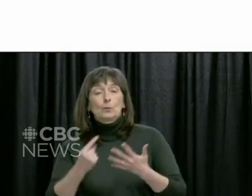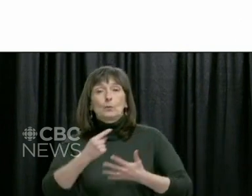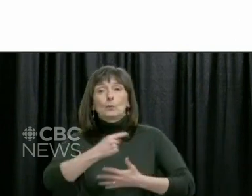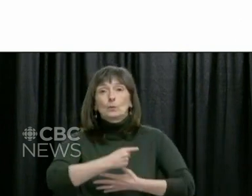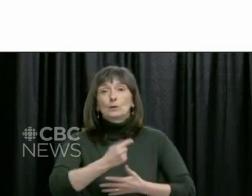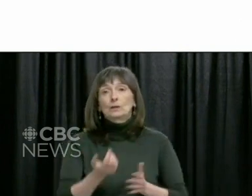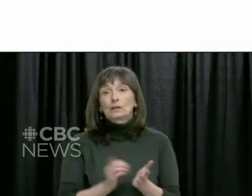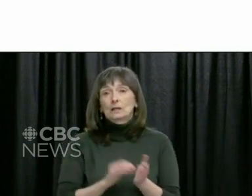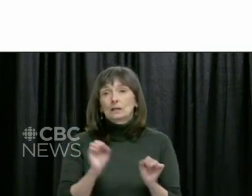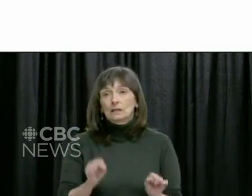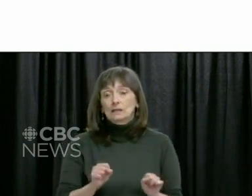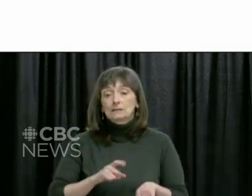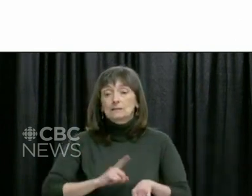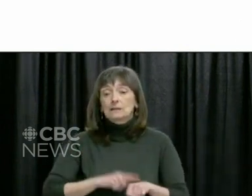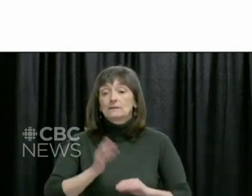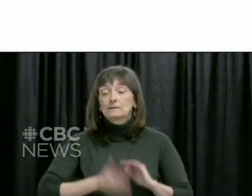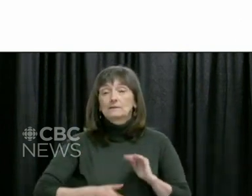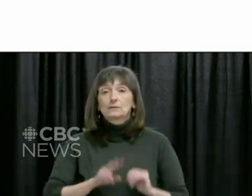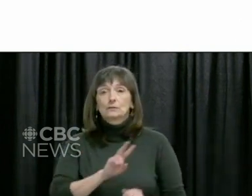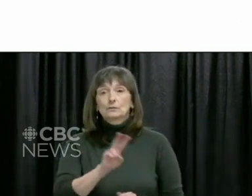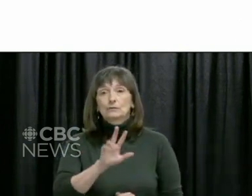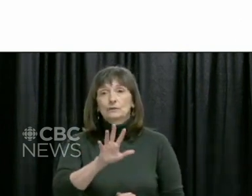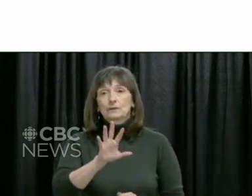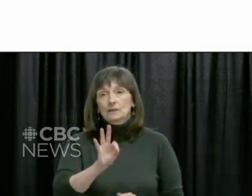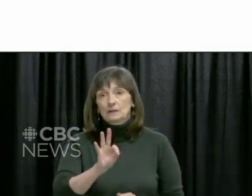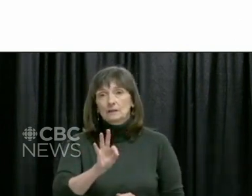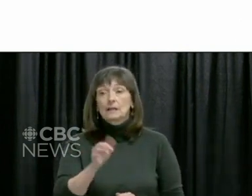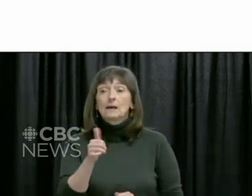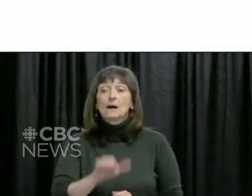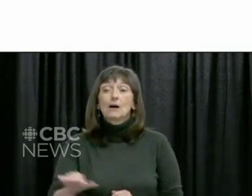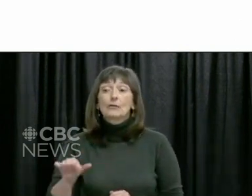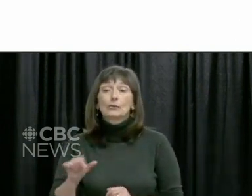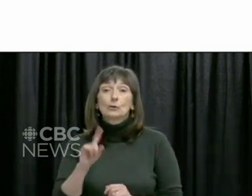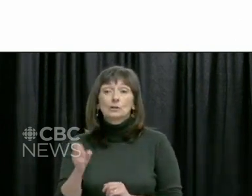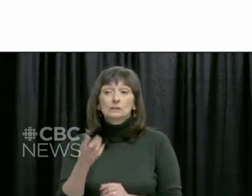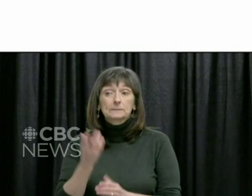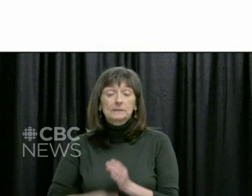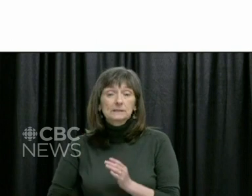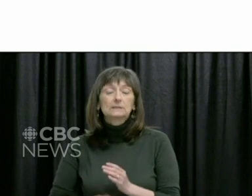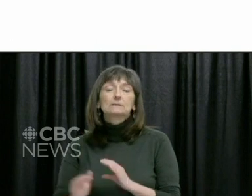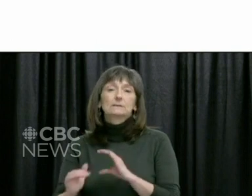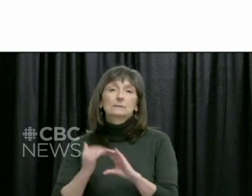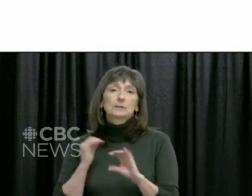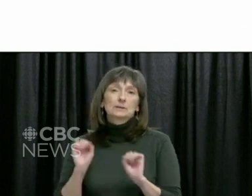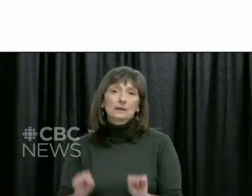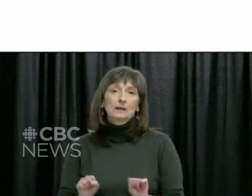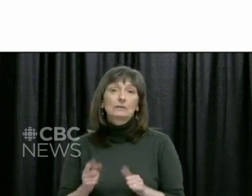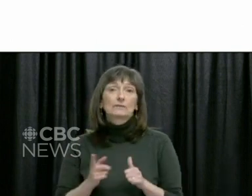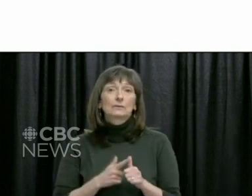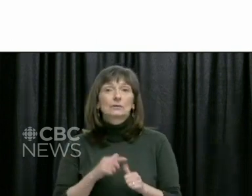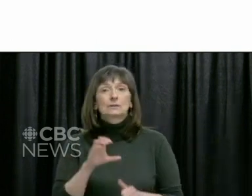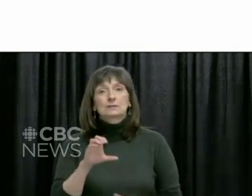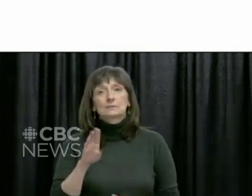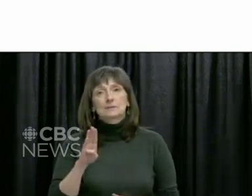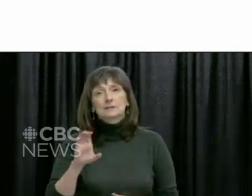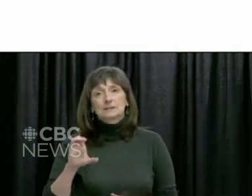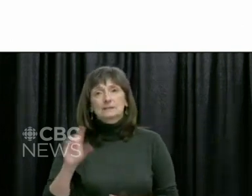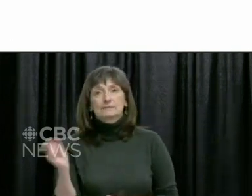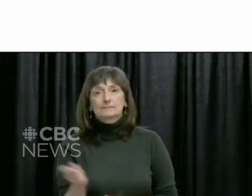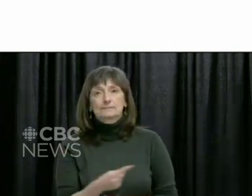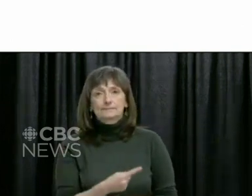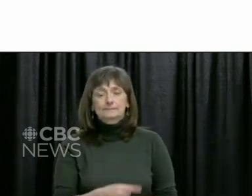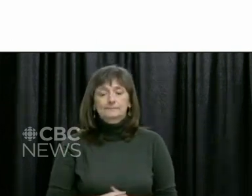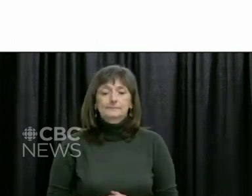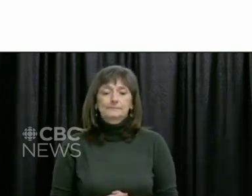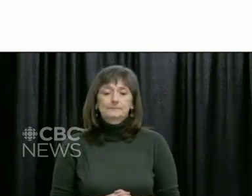at 2:59 p.m., and further questions can be emailed. Our first questions today are from Peter Cowan of CBC News. Please go